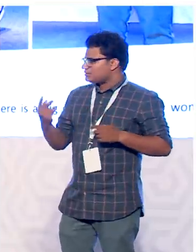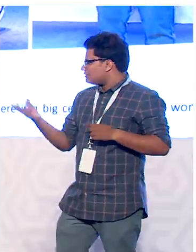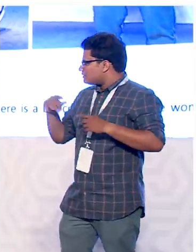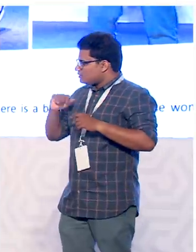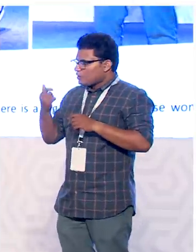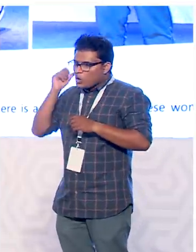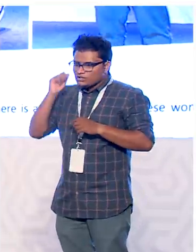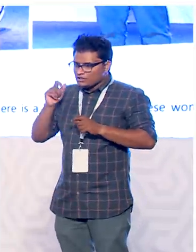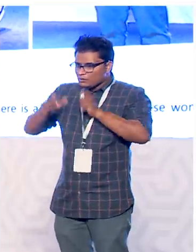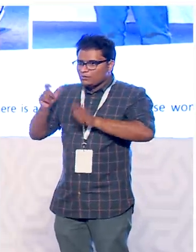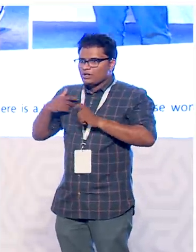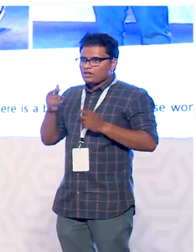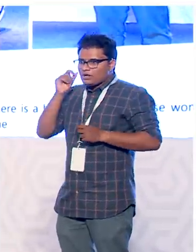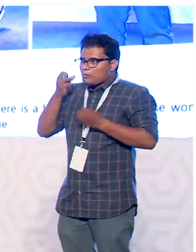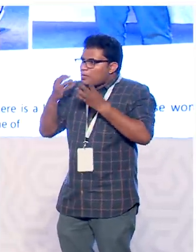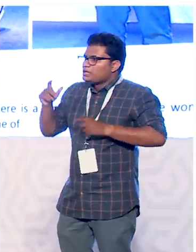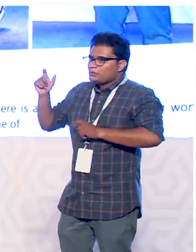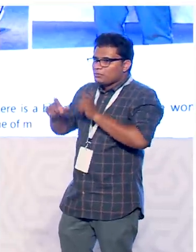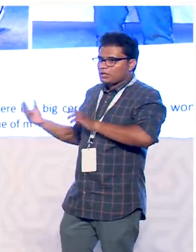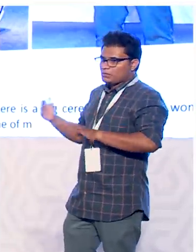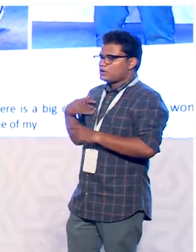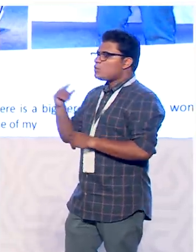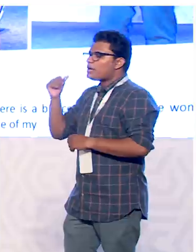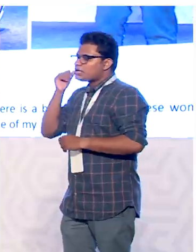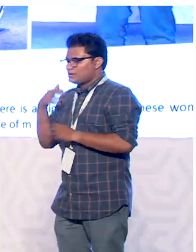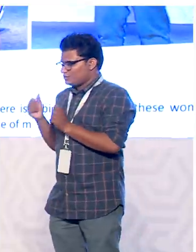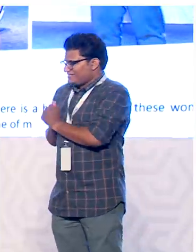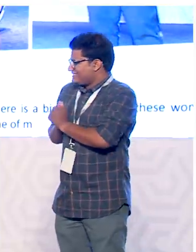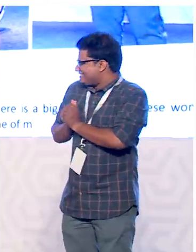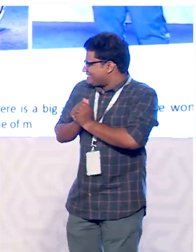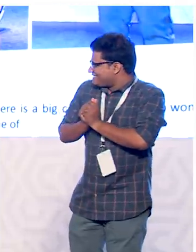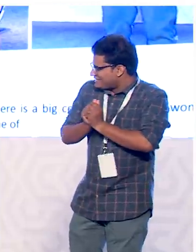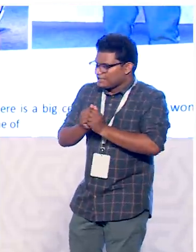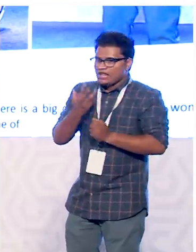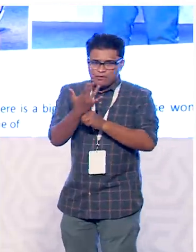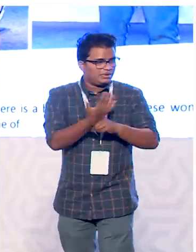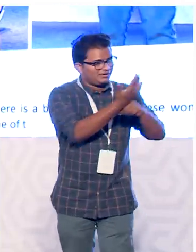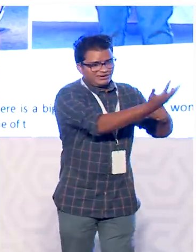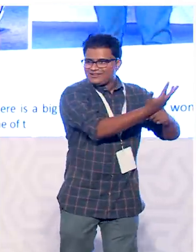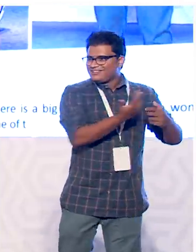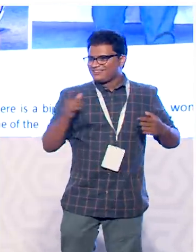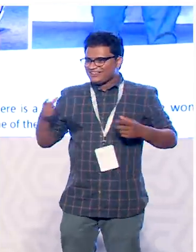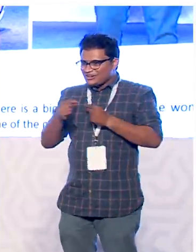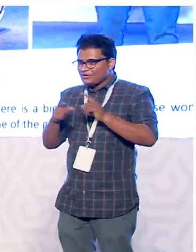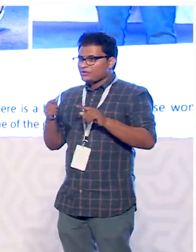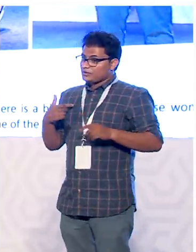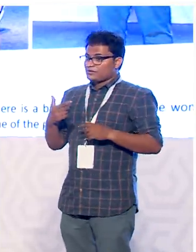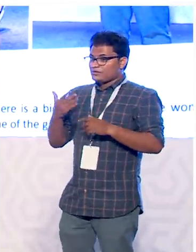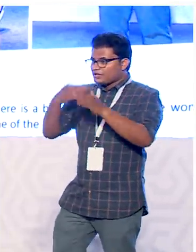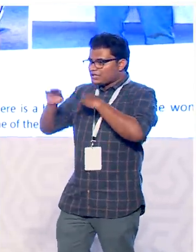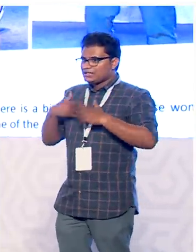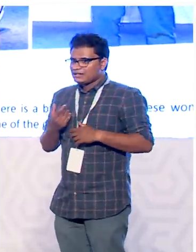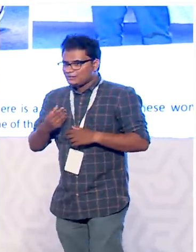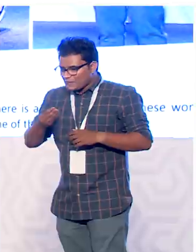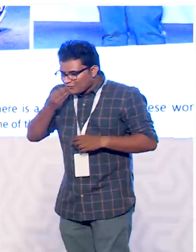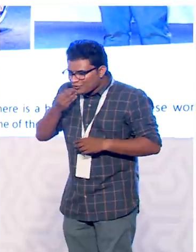all the women were about 30 of them. So this girl came along with me, she lit the lamp along with me, and they had these interesting snacks and these